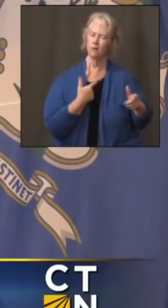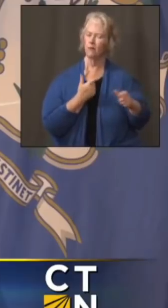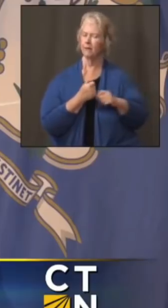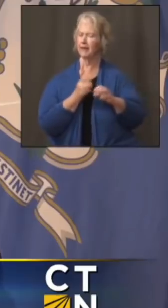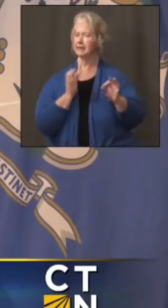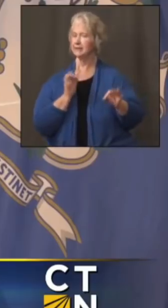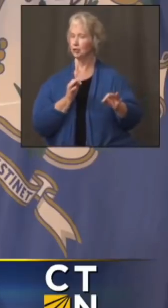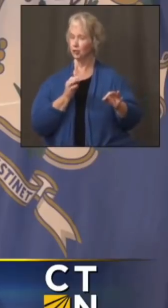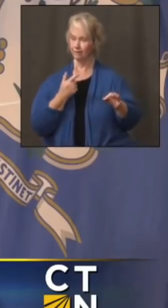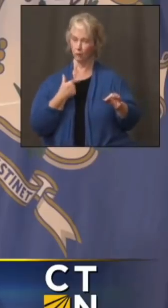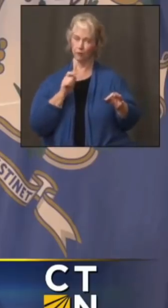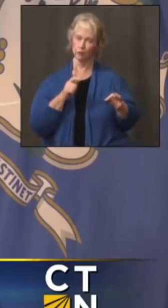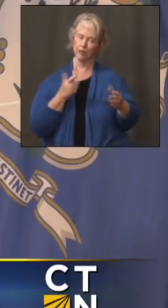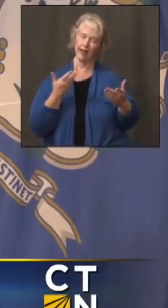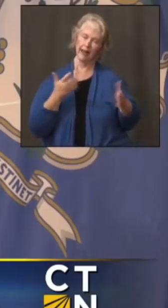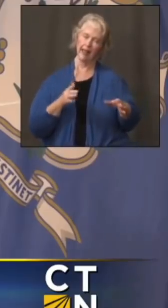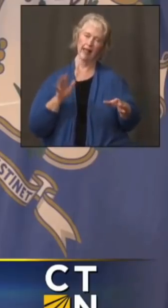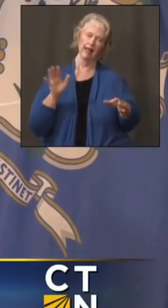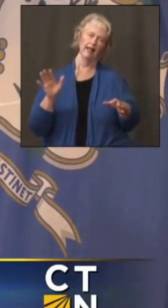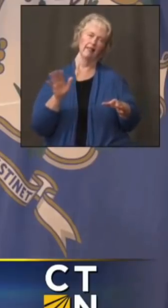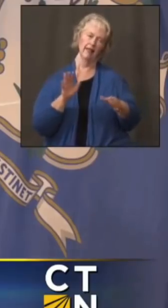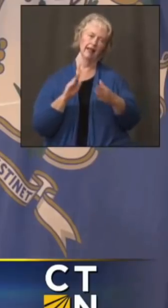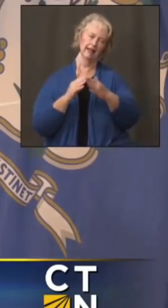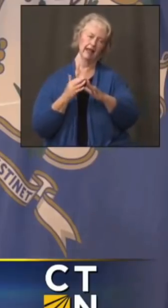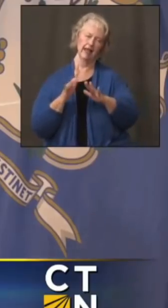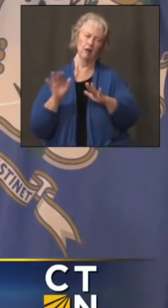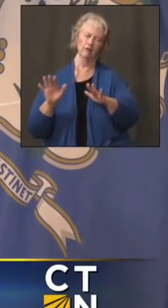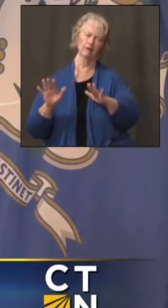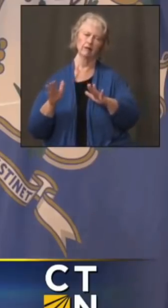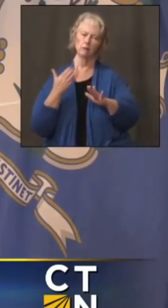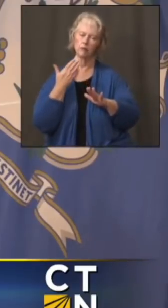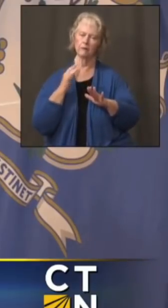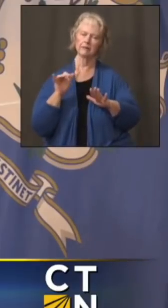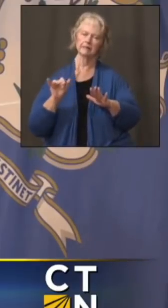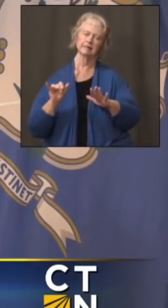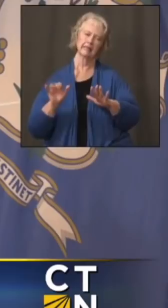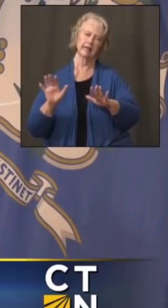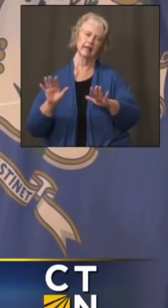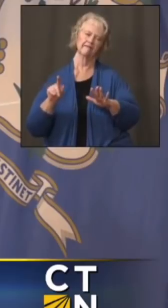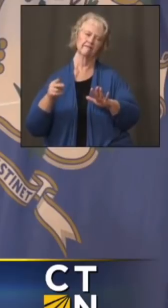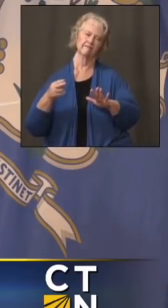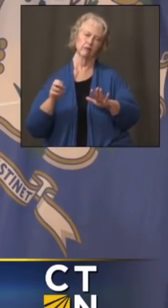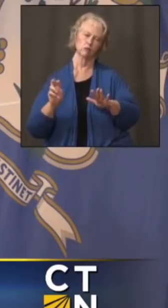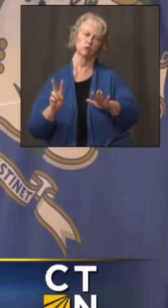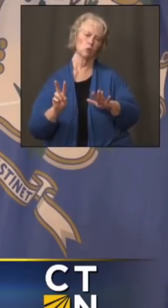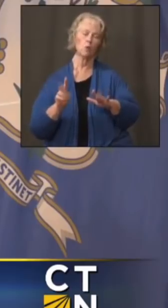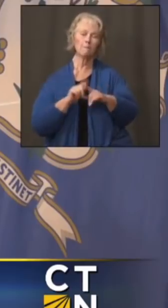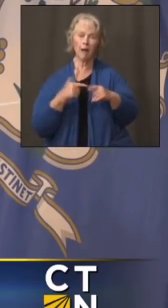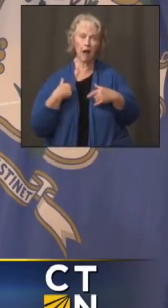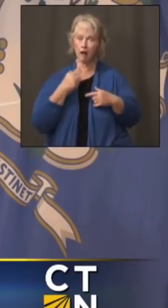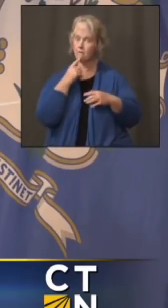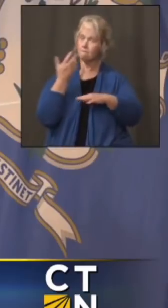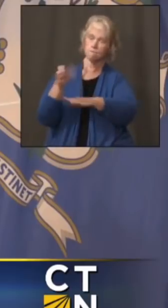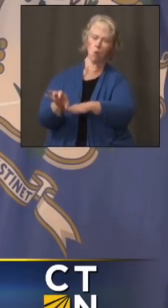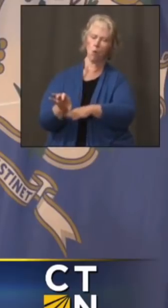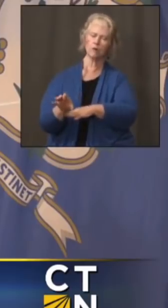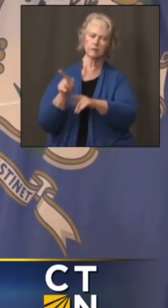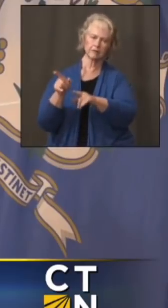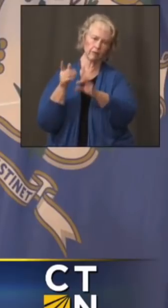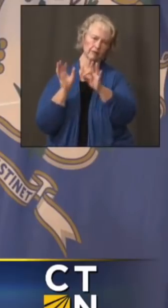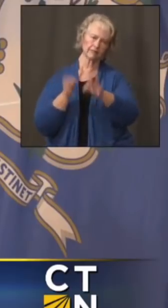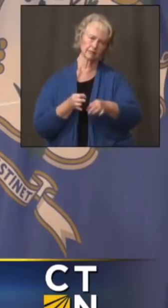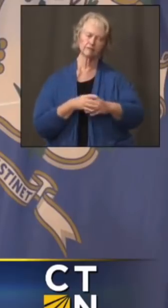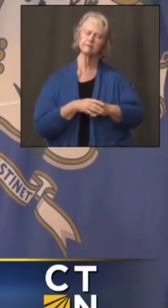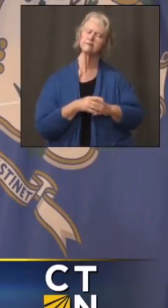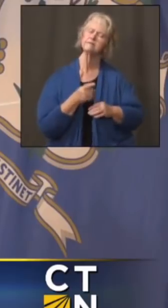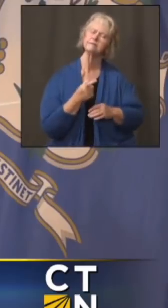discretion to stay at phase 2 and not necessarily move to phase 3 at their discretion. And just real fast in terms of Dr.